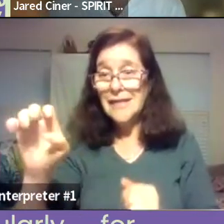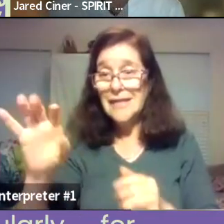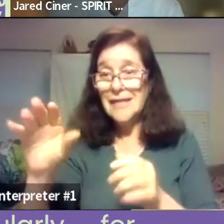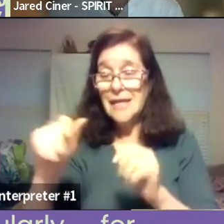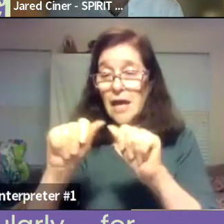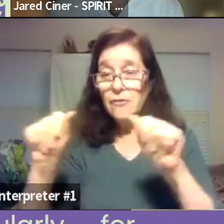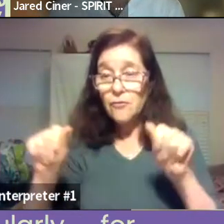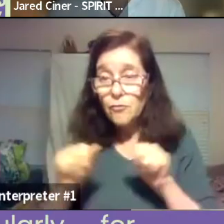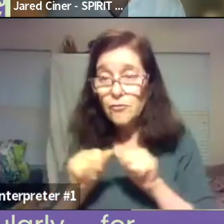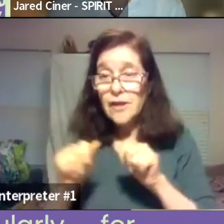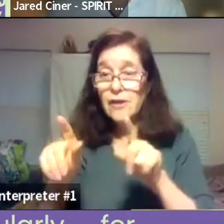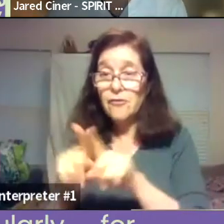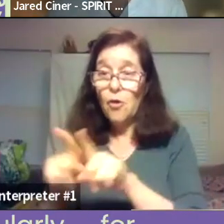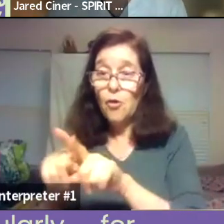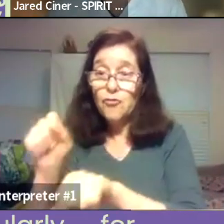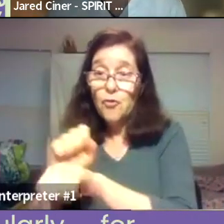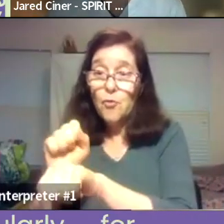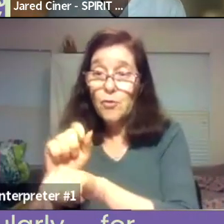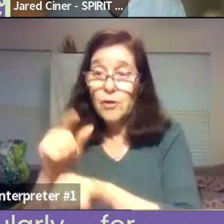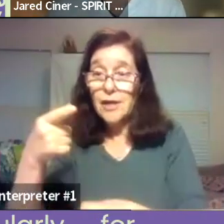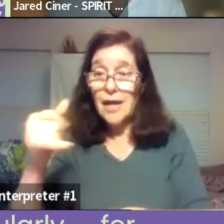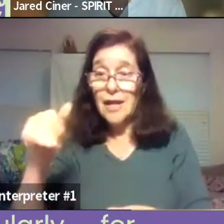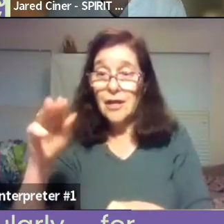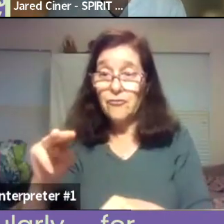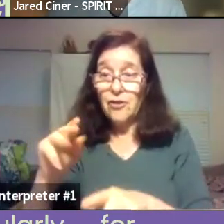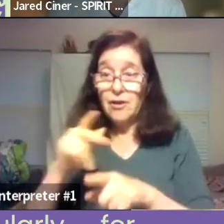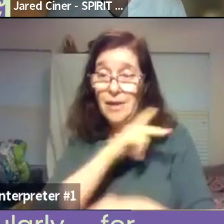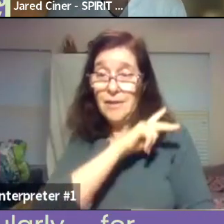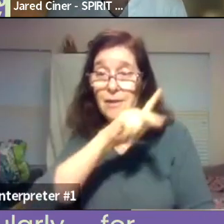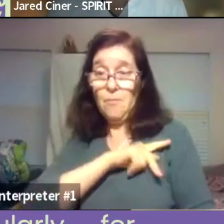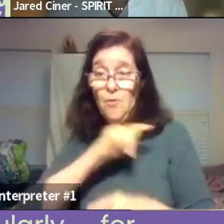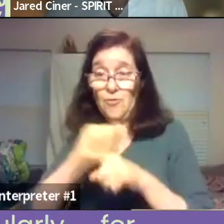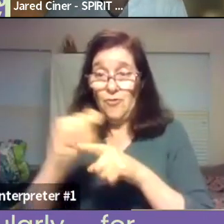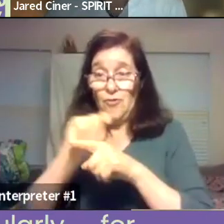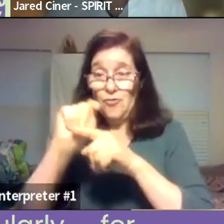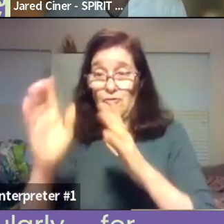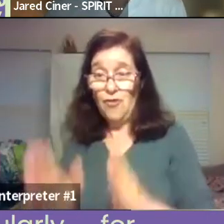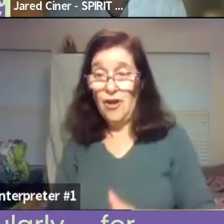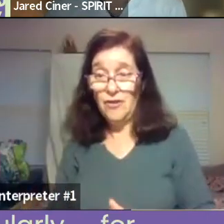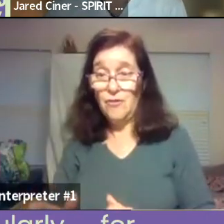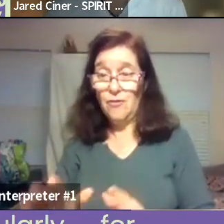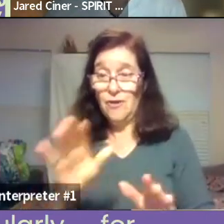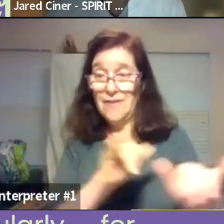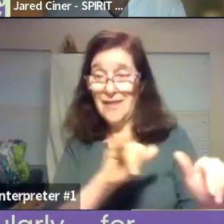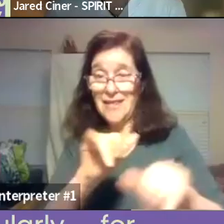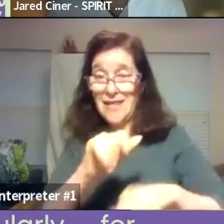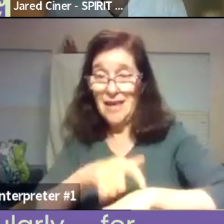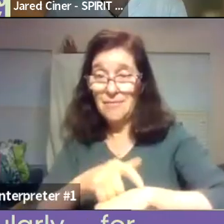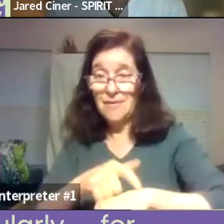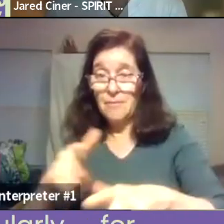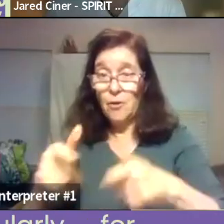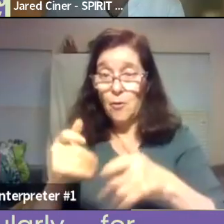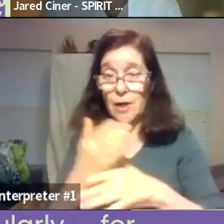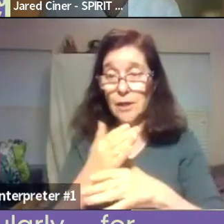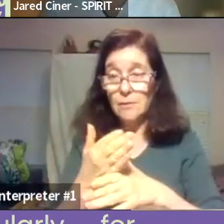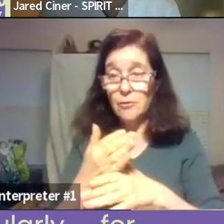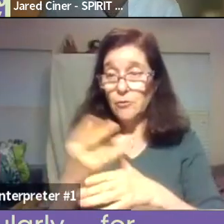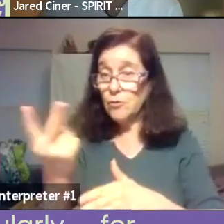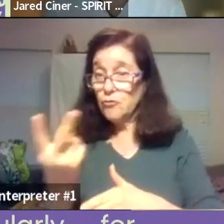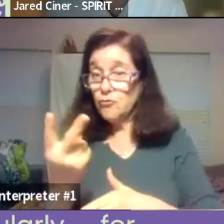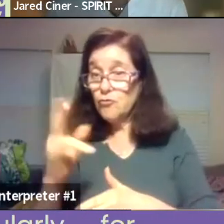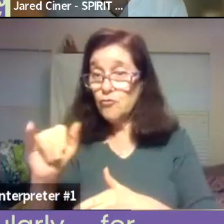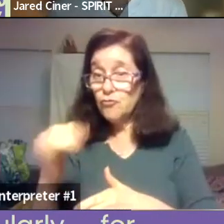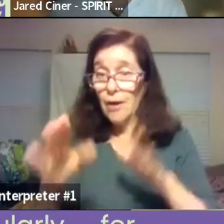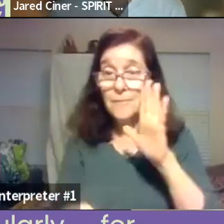the time was also working at a gym as a personal trainer. And quickly, between working those two jobs,